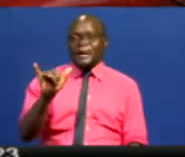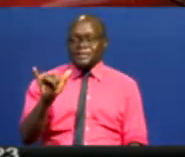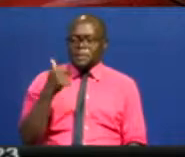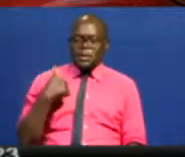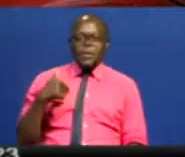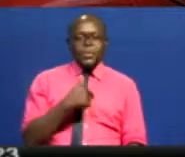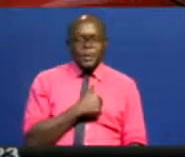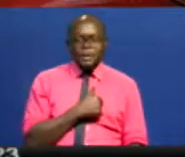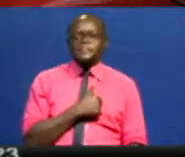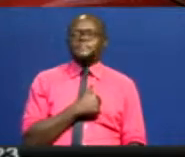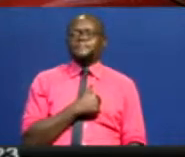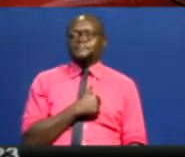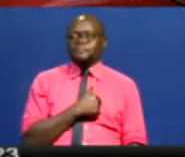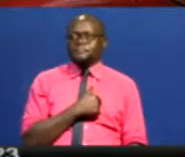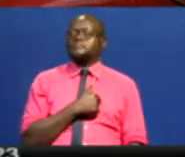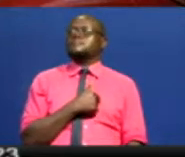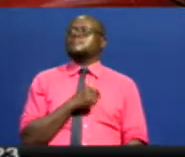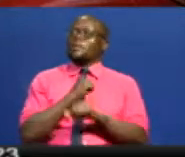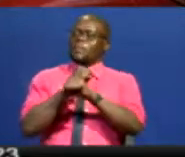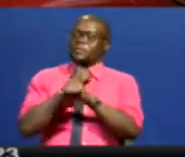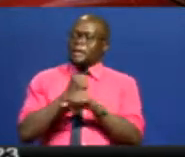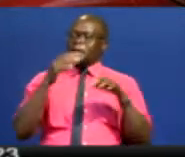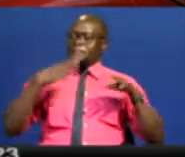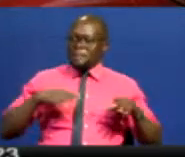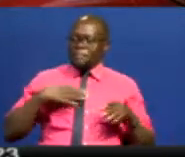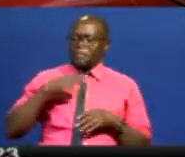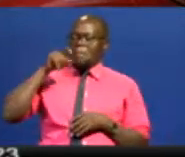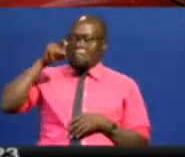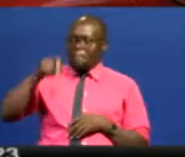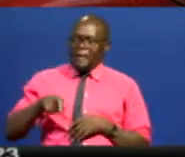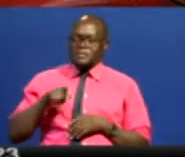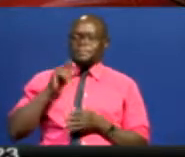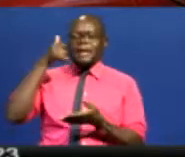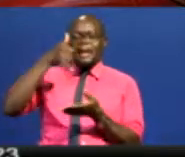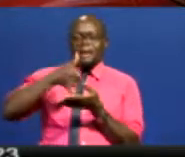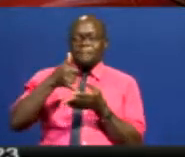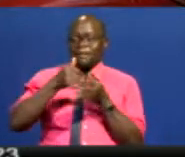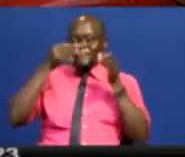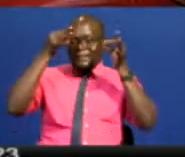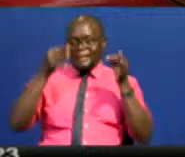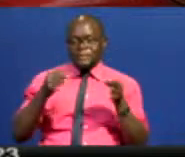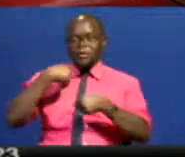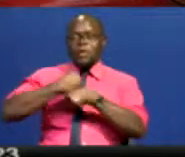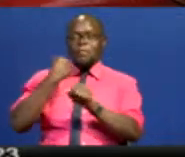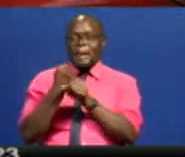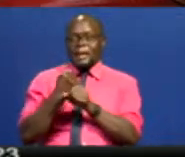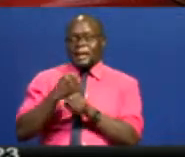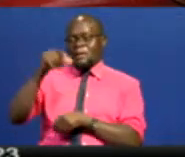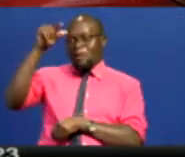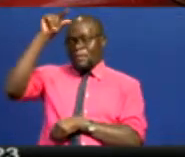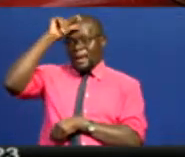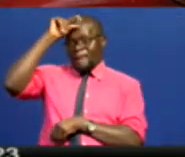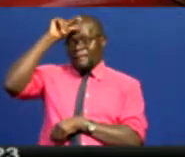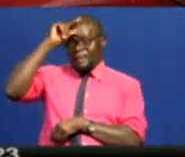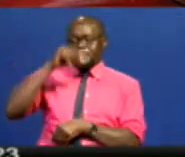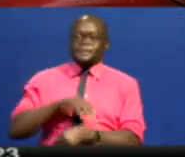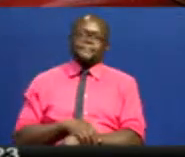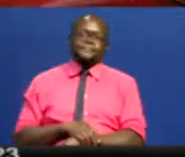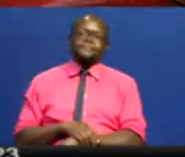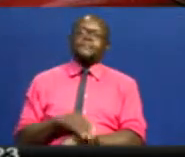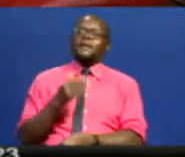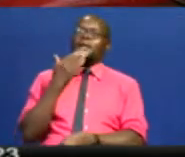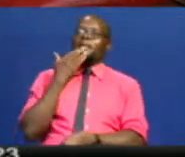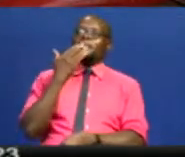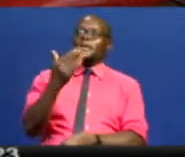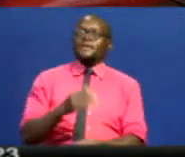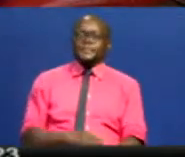ensure that our people are part and parcel of the decision-making of the government, Honorable Speaker. Thank you, Honorable